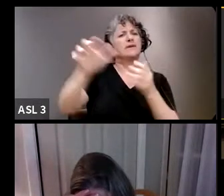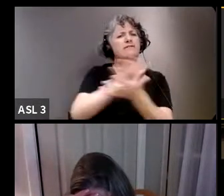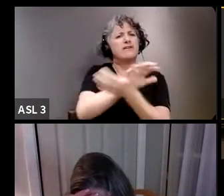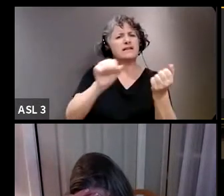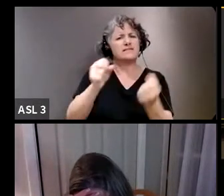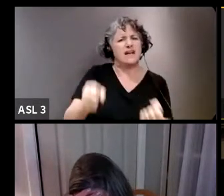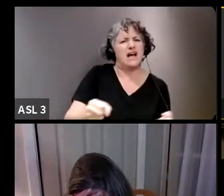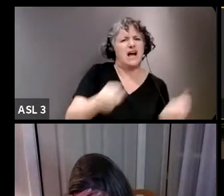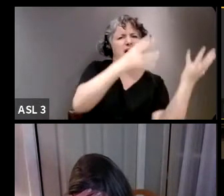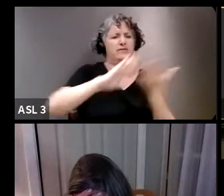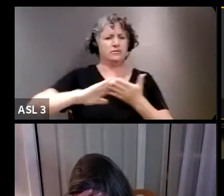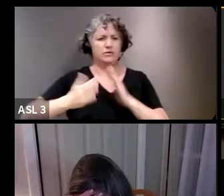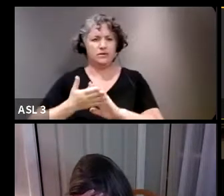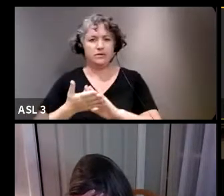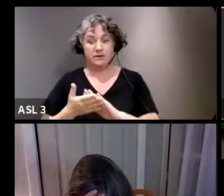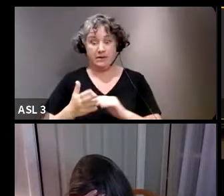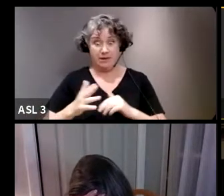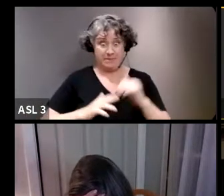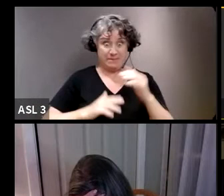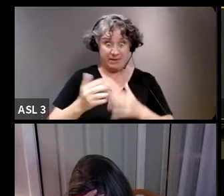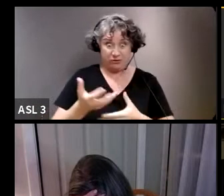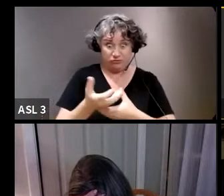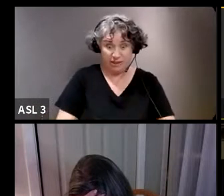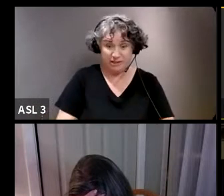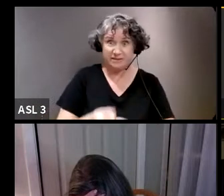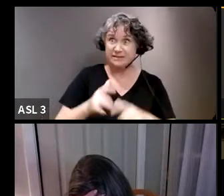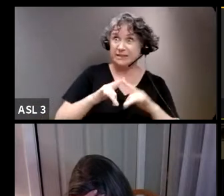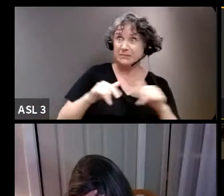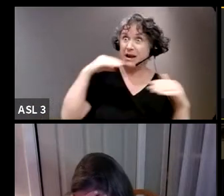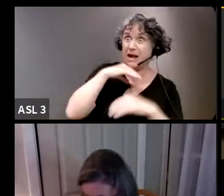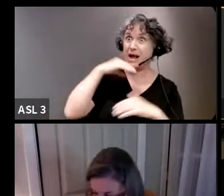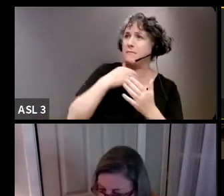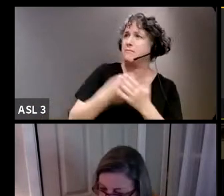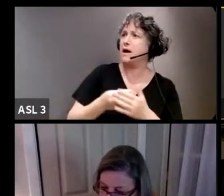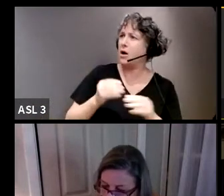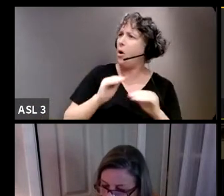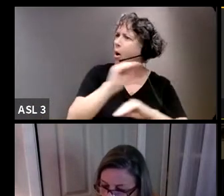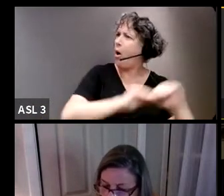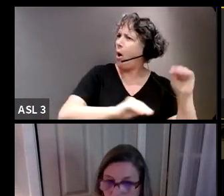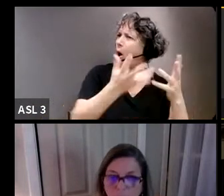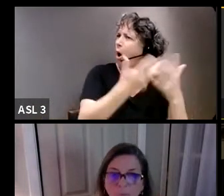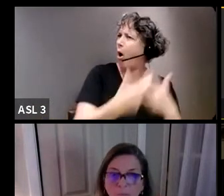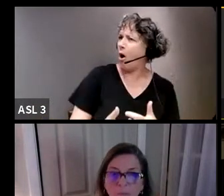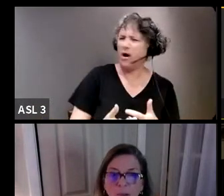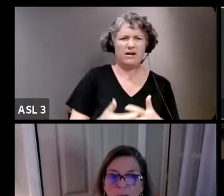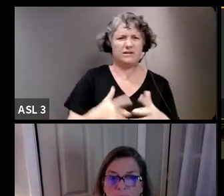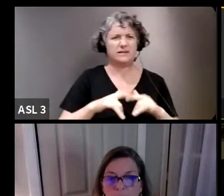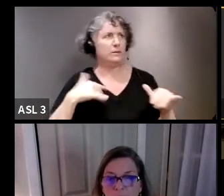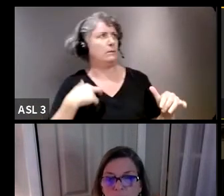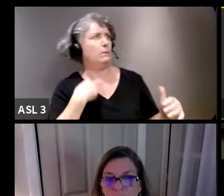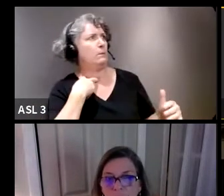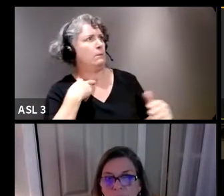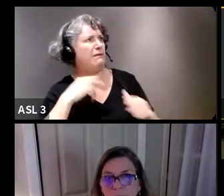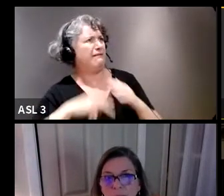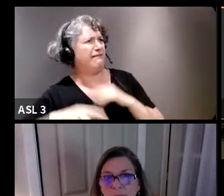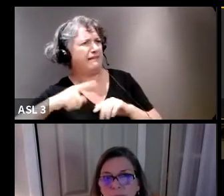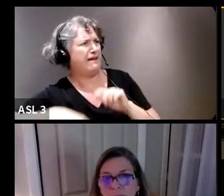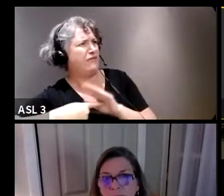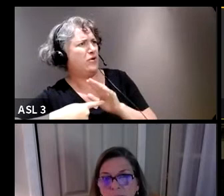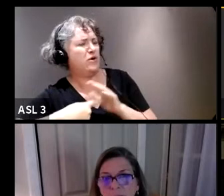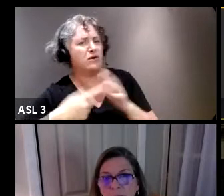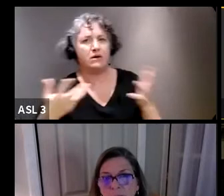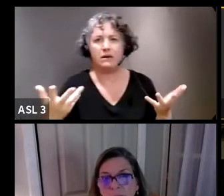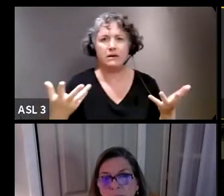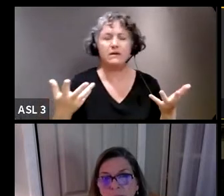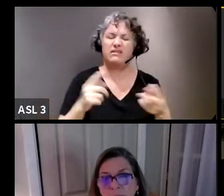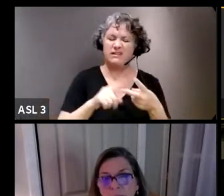simultaneously build trust while lying through your teeth about where the money is going and holding the city's funding hostage second long wait times have